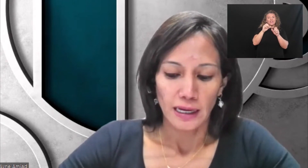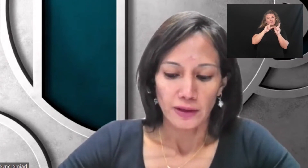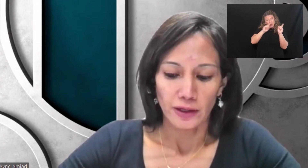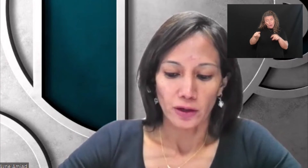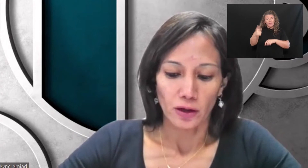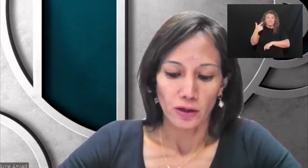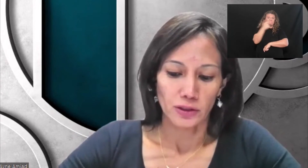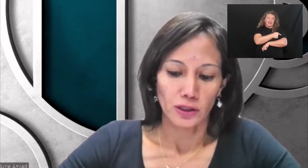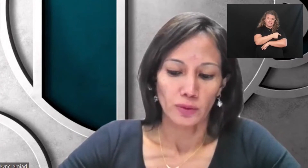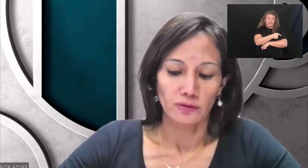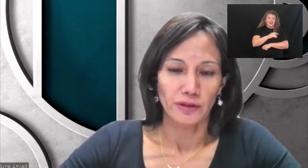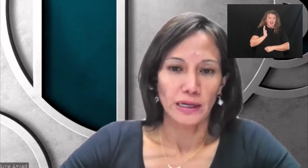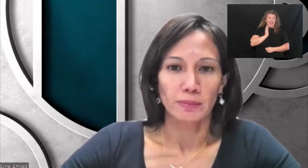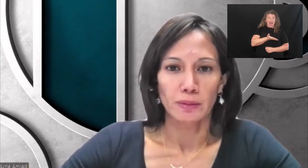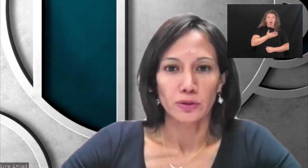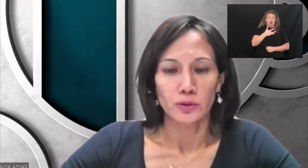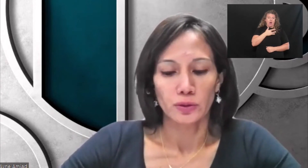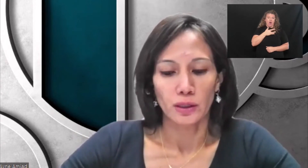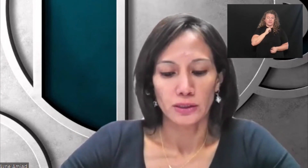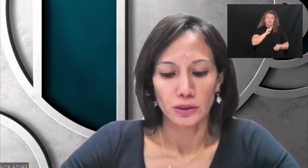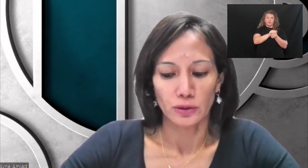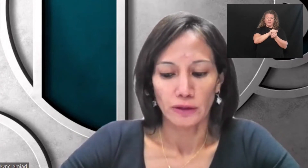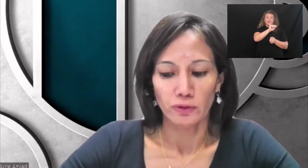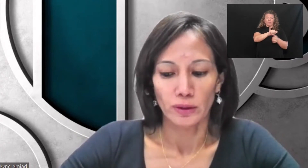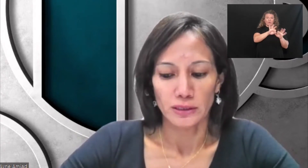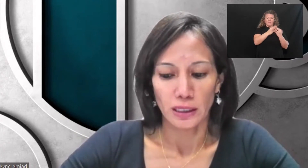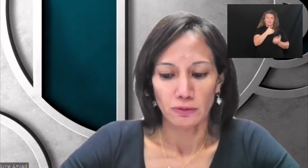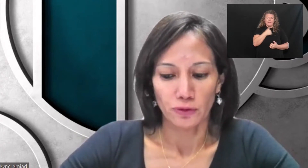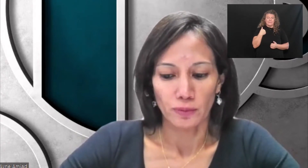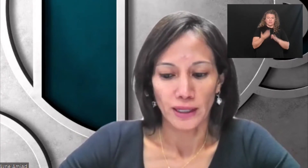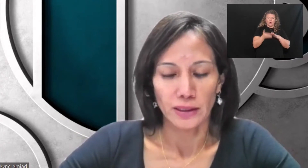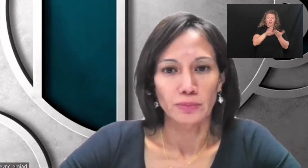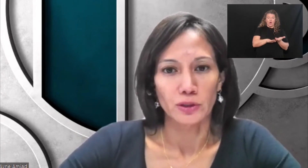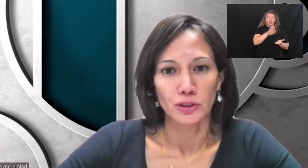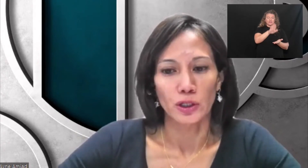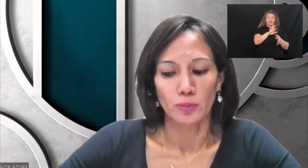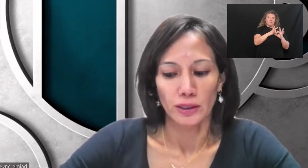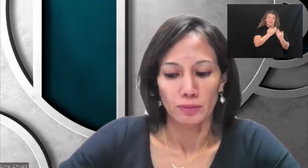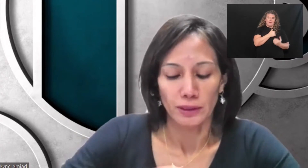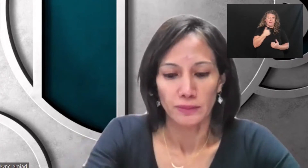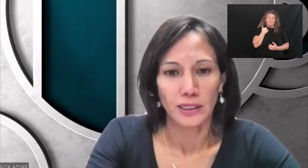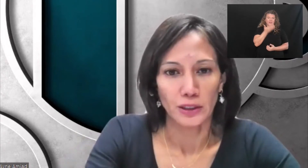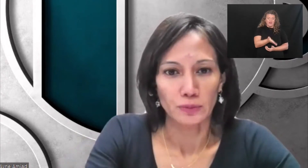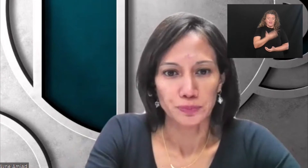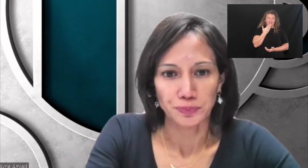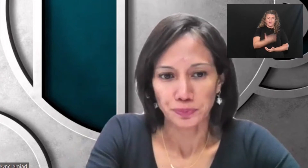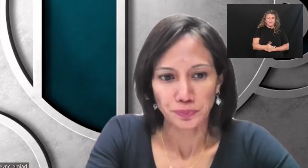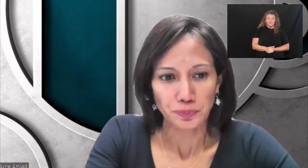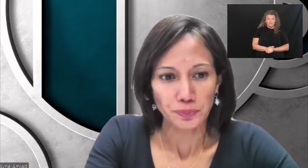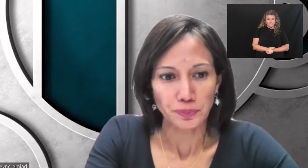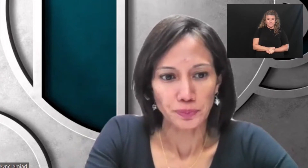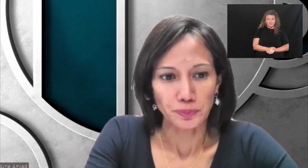vaccinated and that our hearts are with the family members who lost their loved ones from that nursing home there. But thank you.